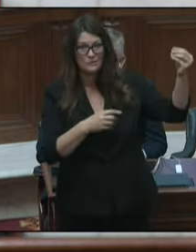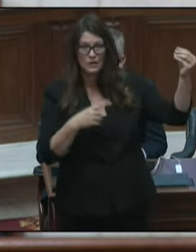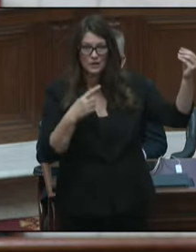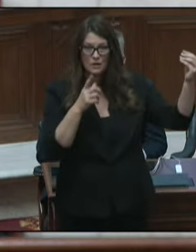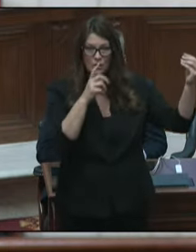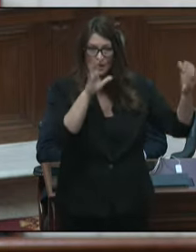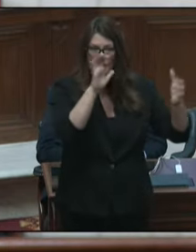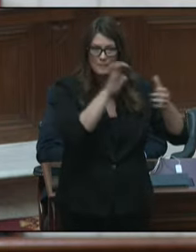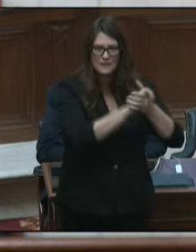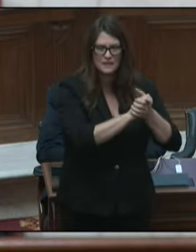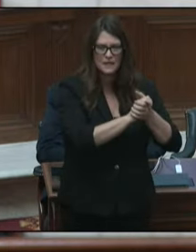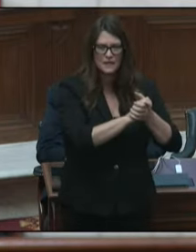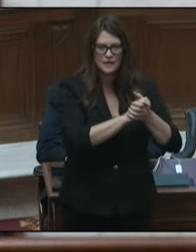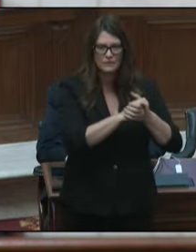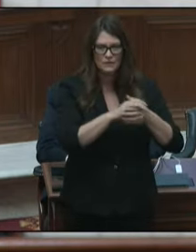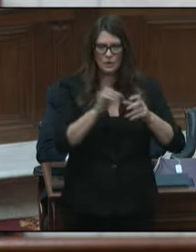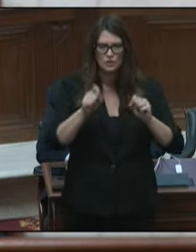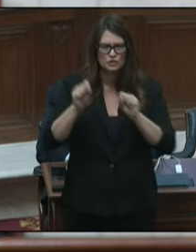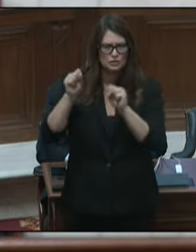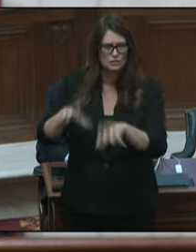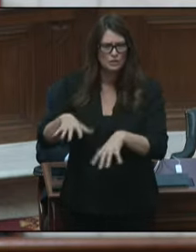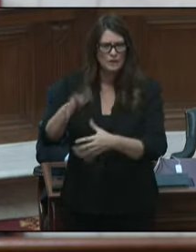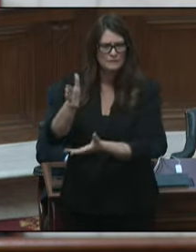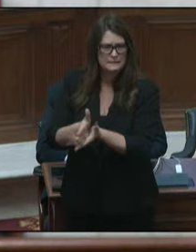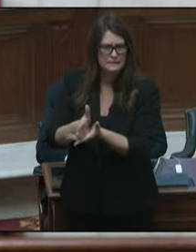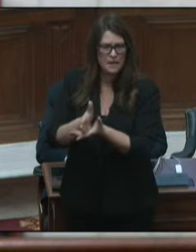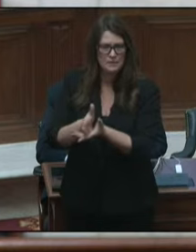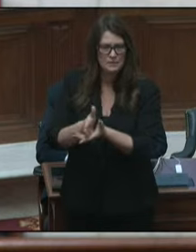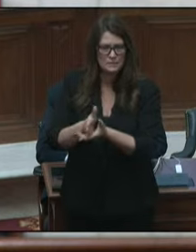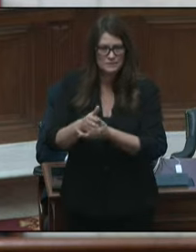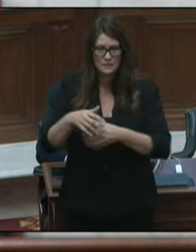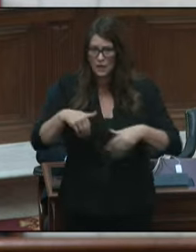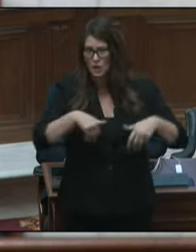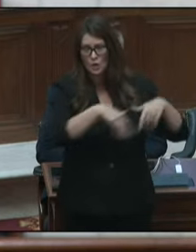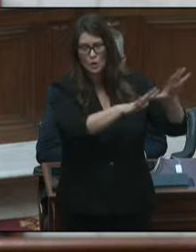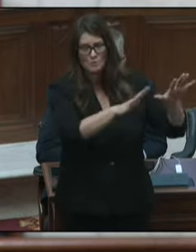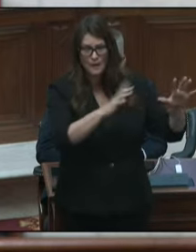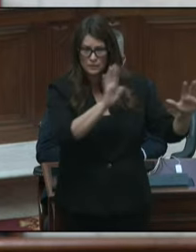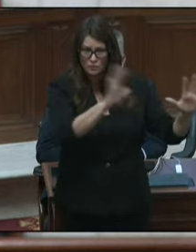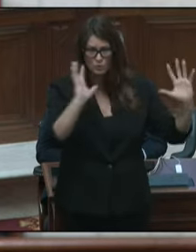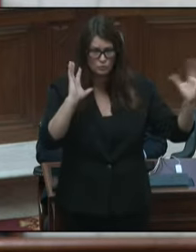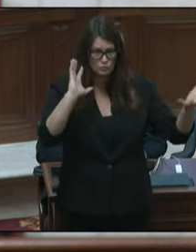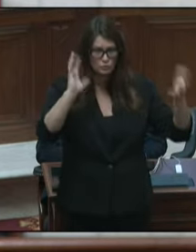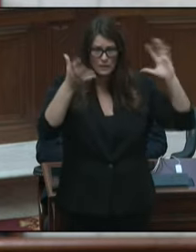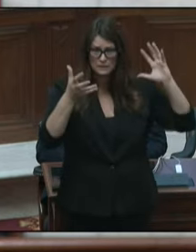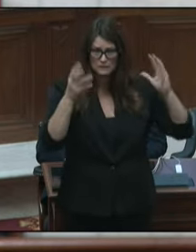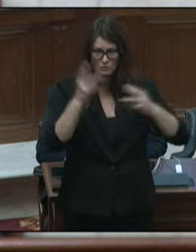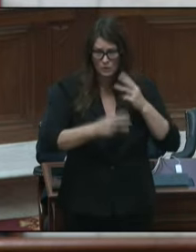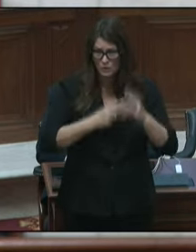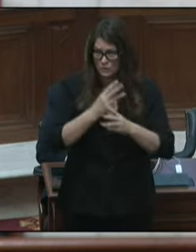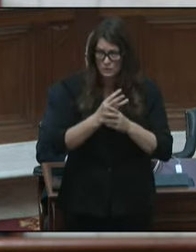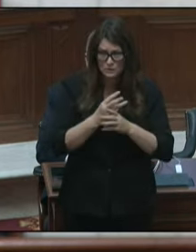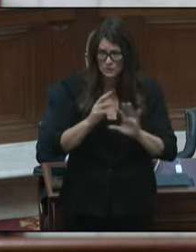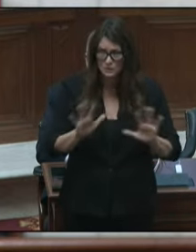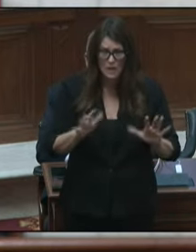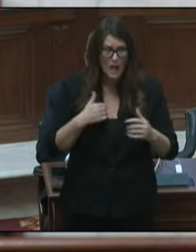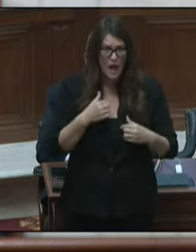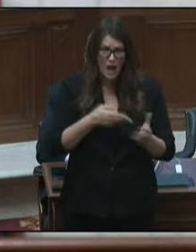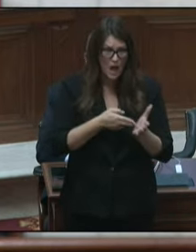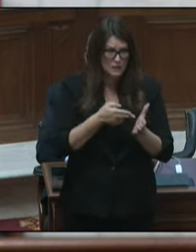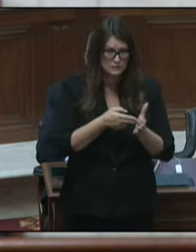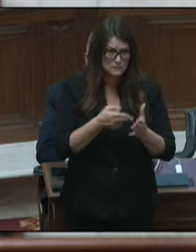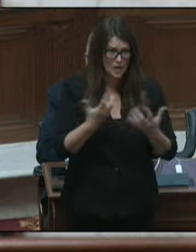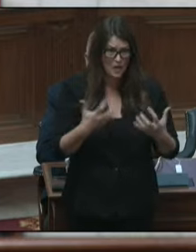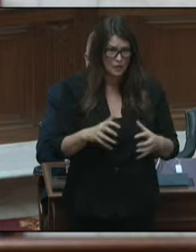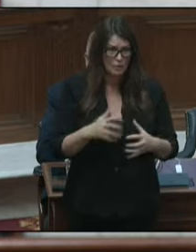that believe we can do without fossil fuels today, go back to your crazy stuff. You know, to be perfectly honest, I don't want to